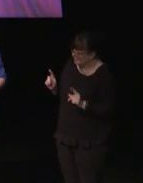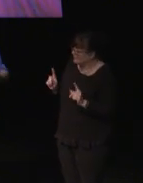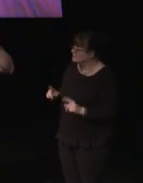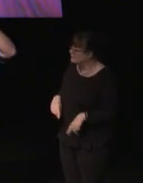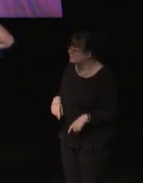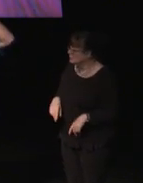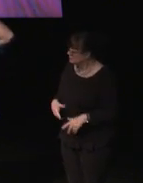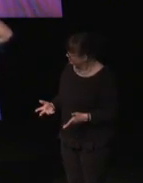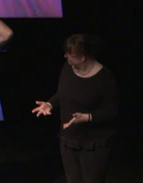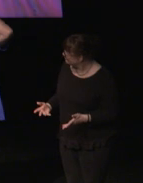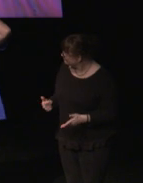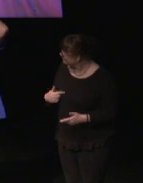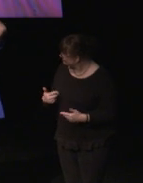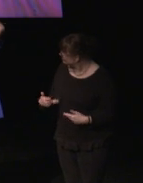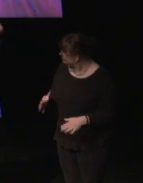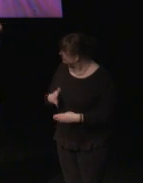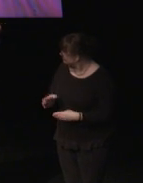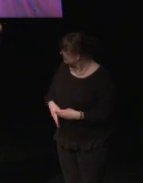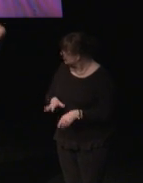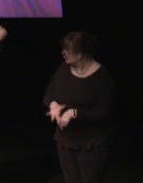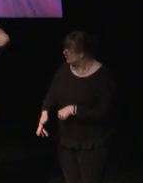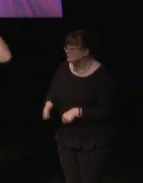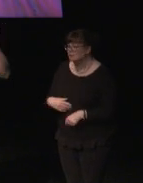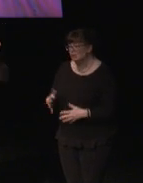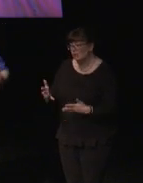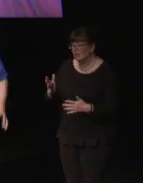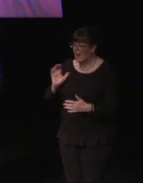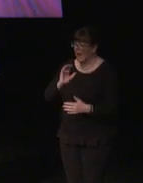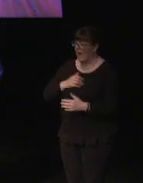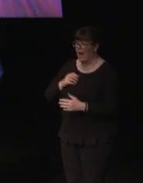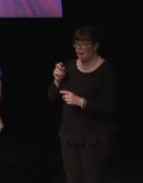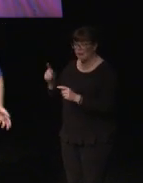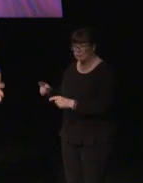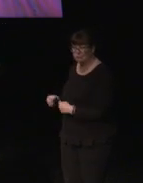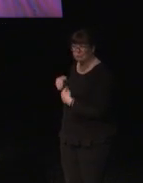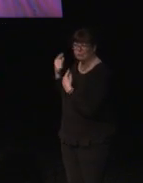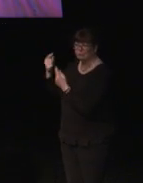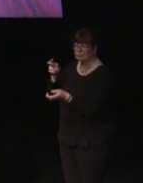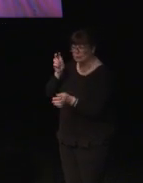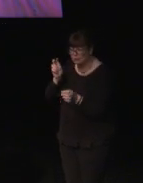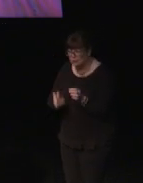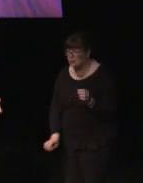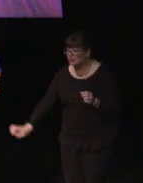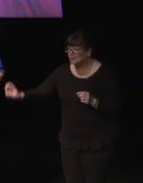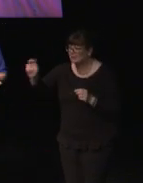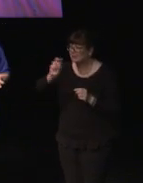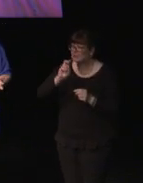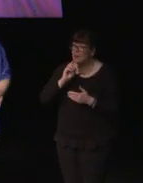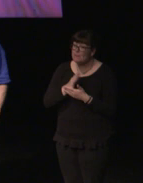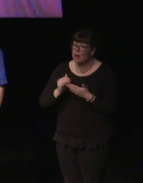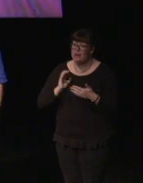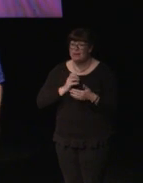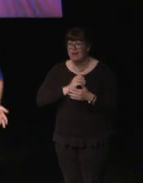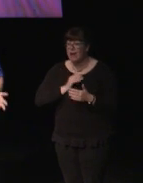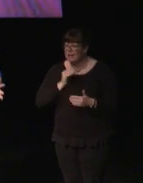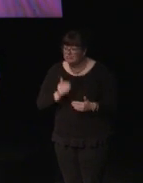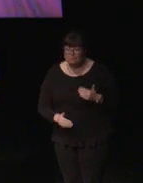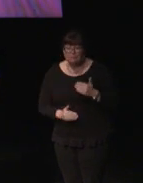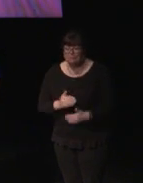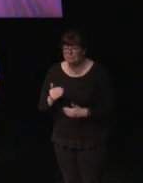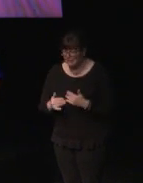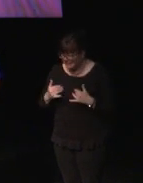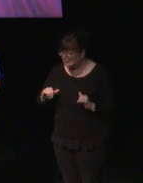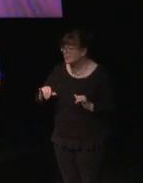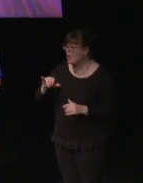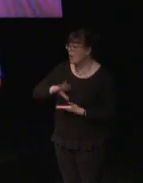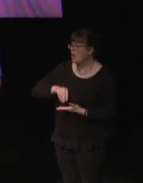So, yeah, that's sort of our journey. And it's funny, because I think, like, it's part of our journey. We're still are